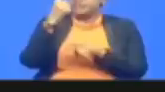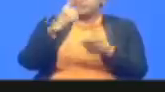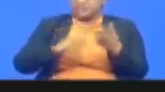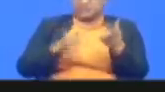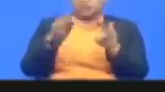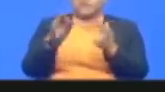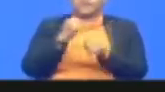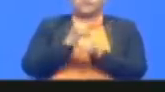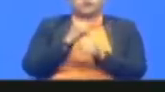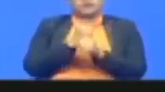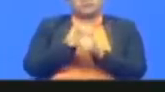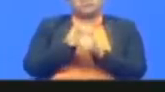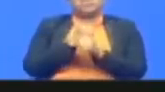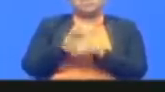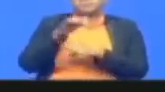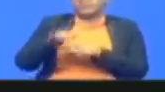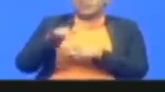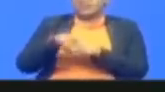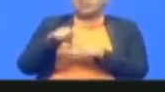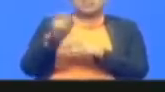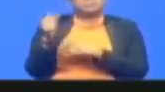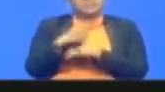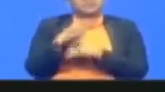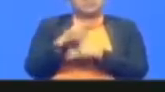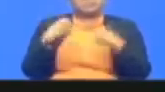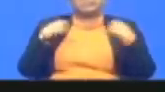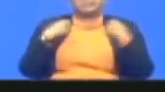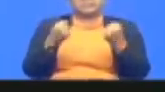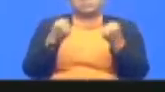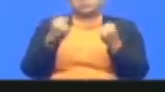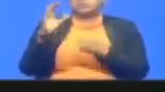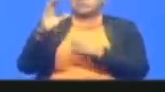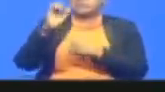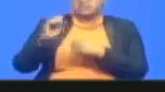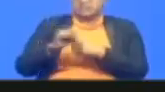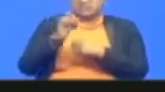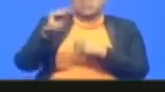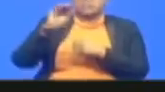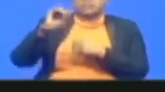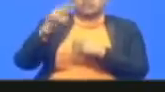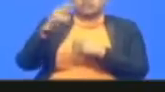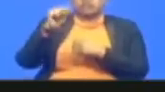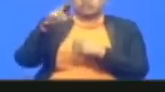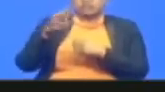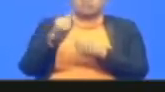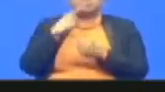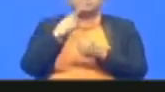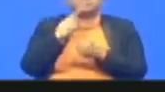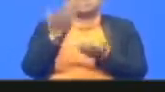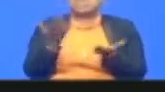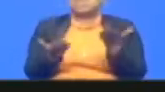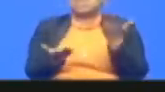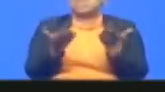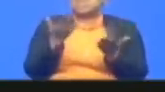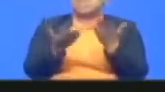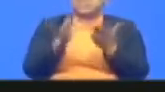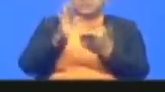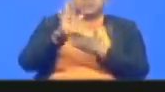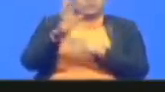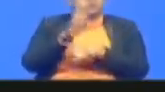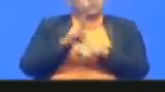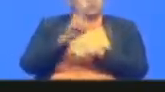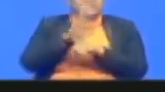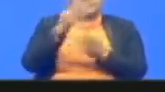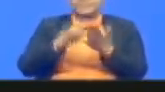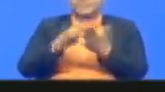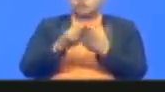operation. Earlier this month, Transport Cabinet Secretary James Macharia said assessing the SGR's viability using its